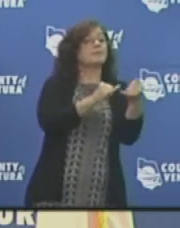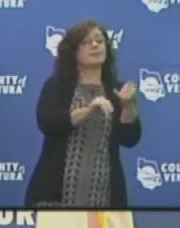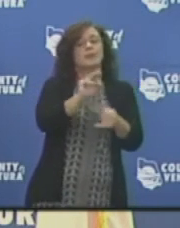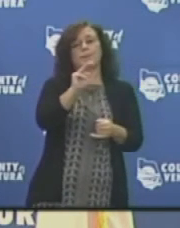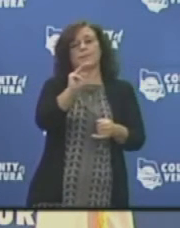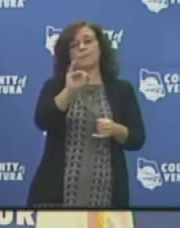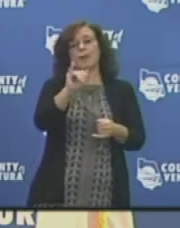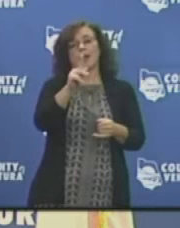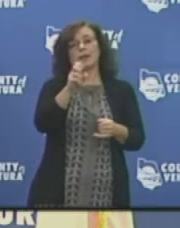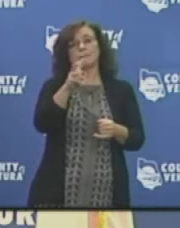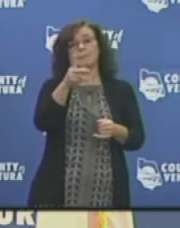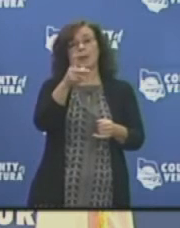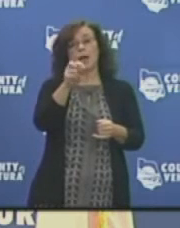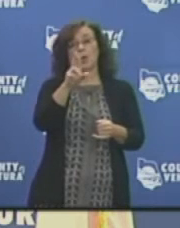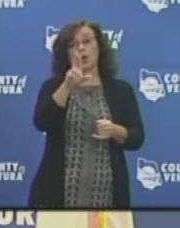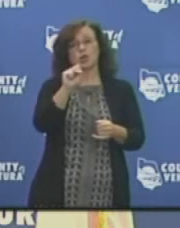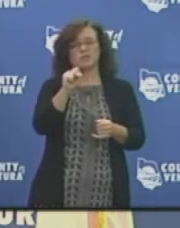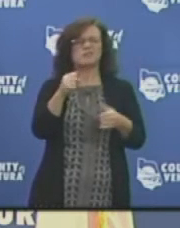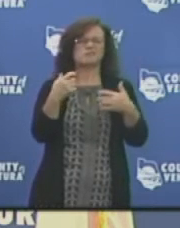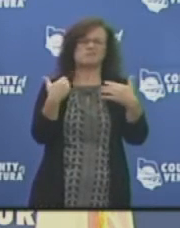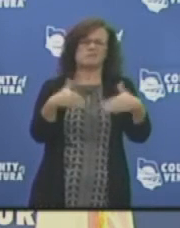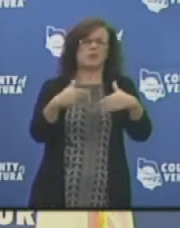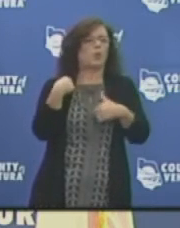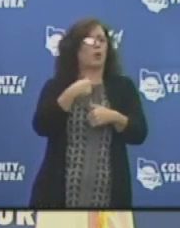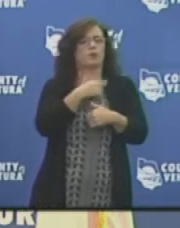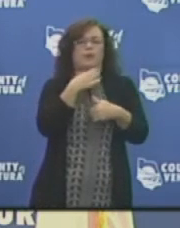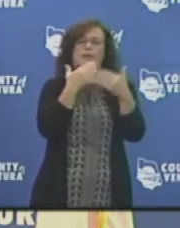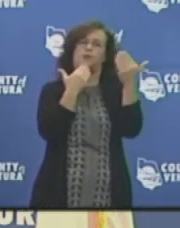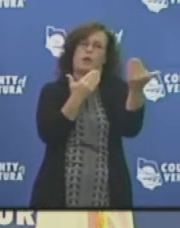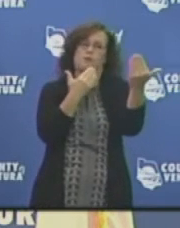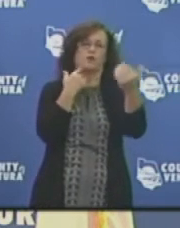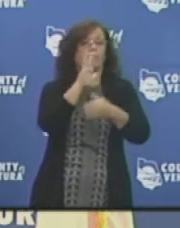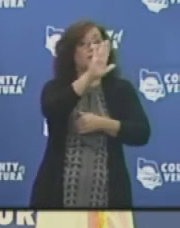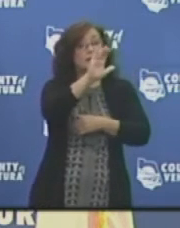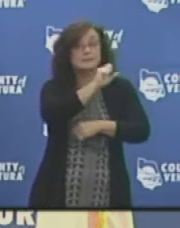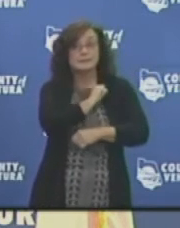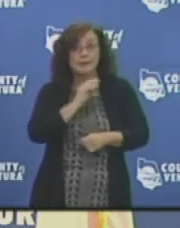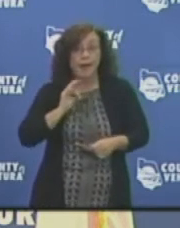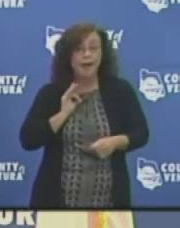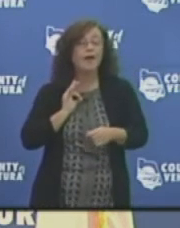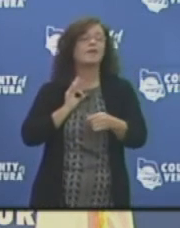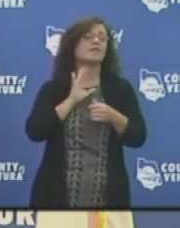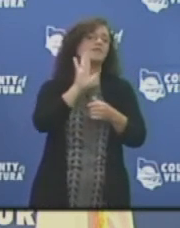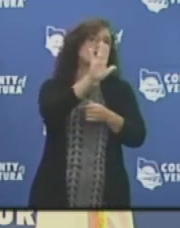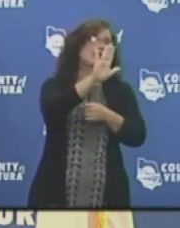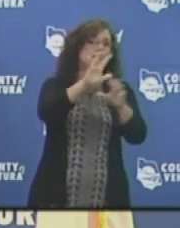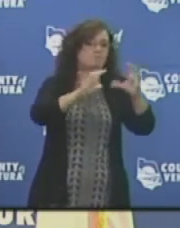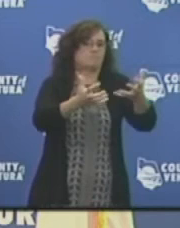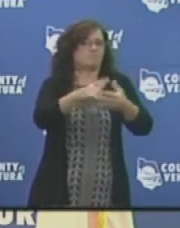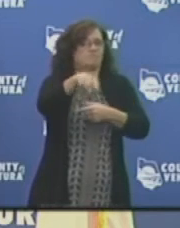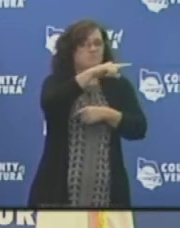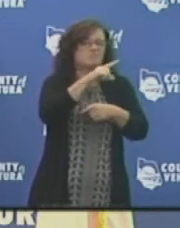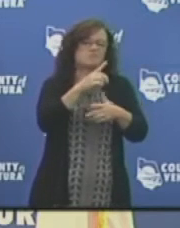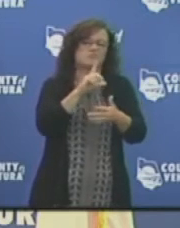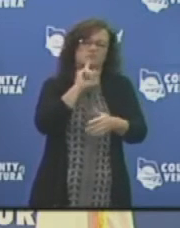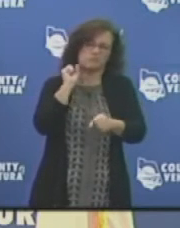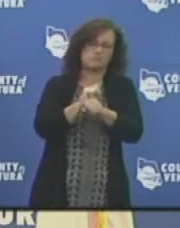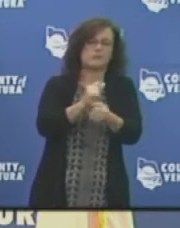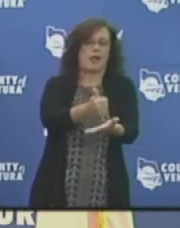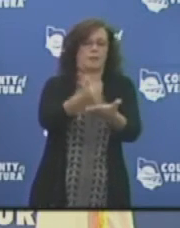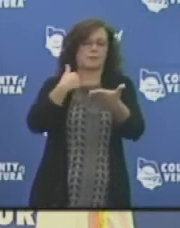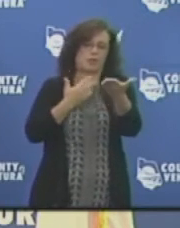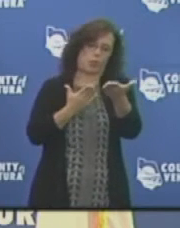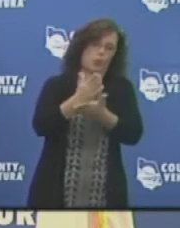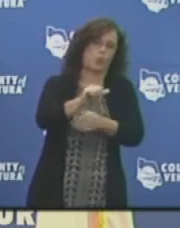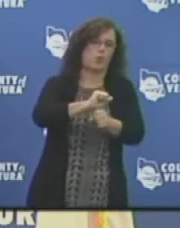our board is very grateful for all he and his staff does to really get us through this. So with